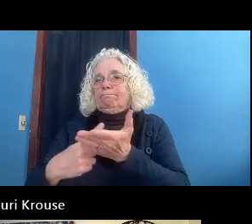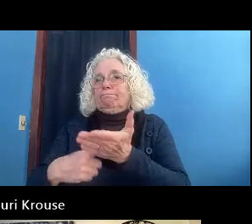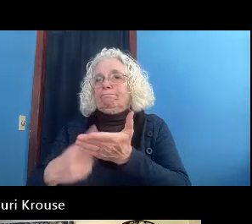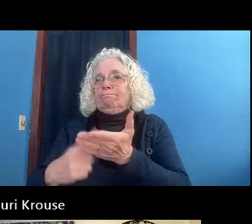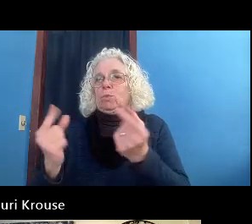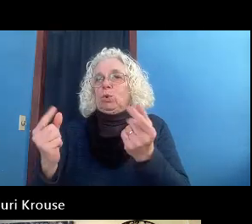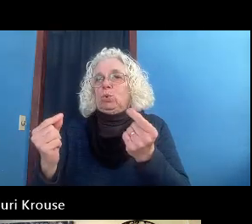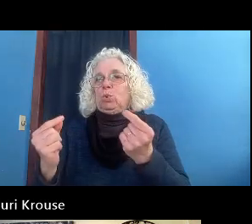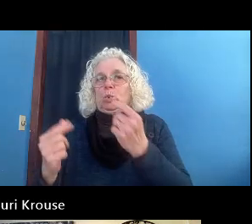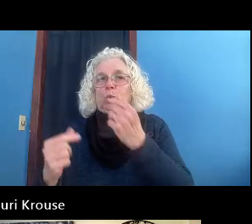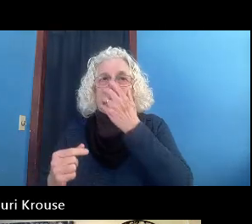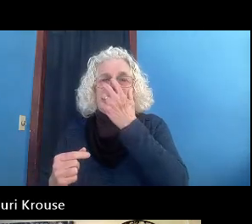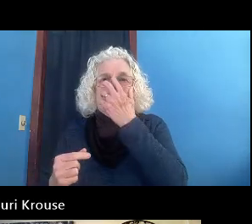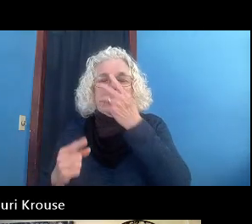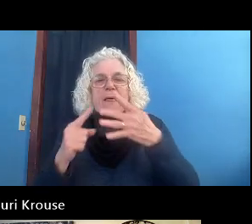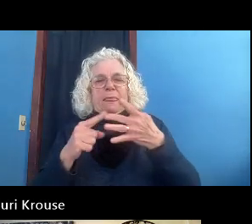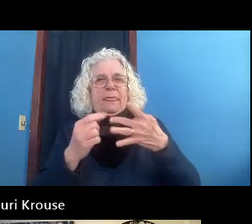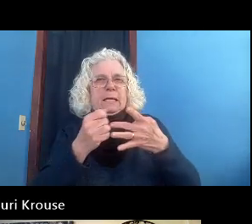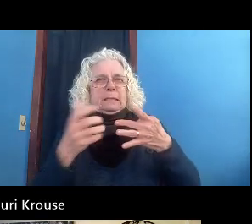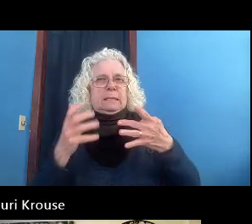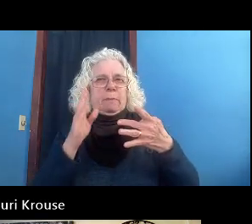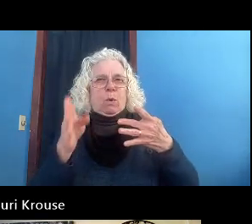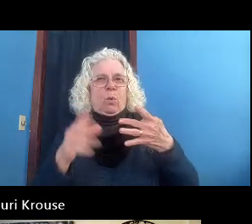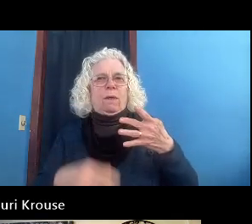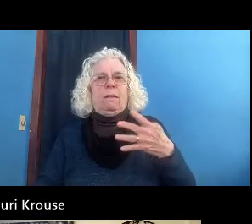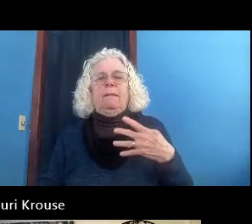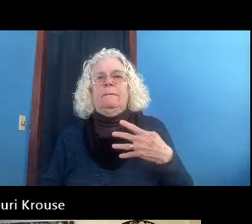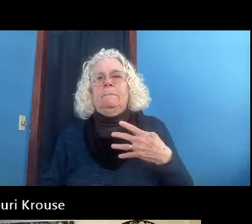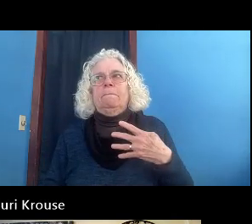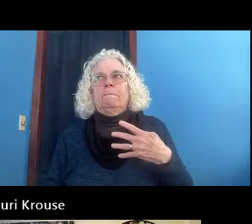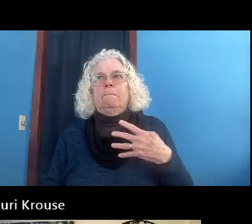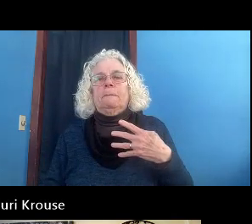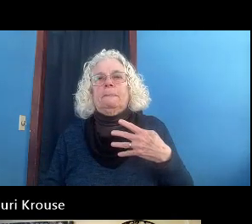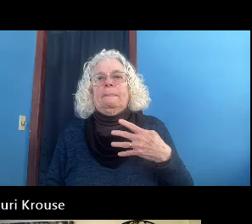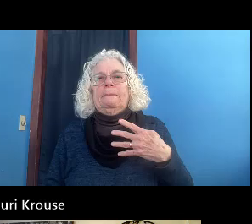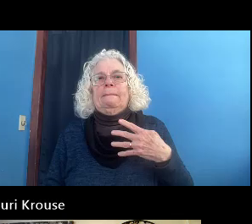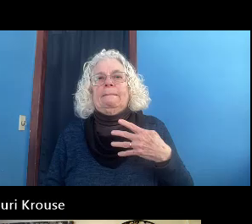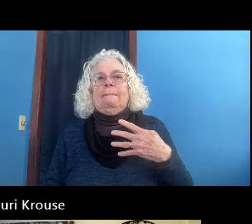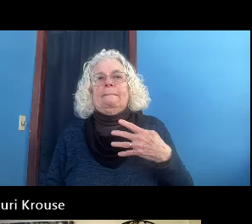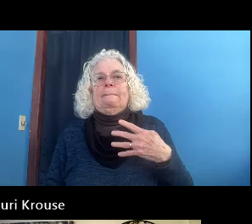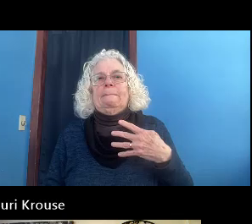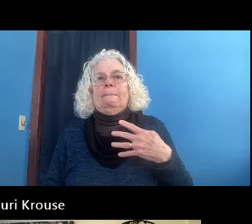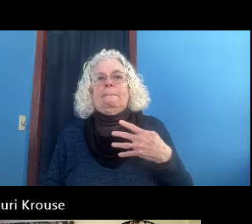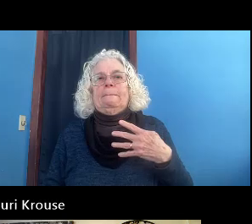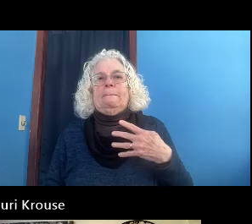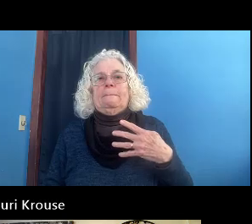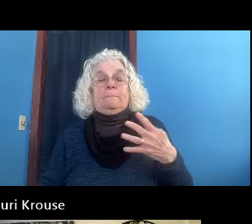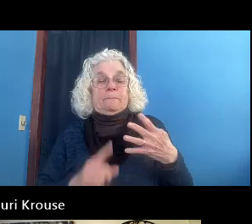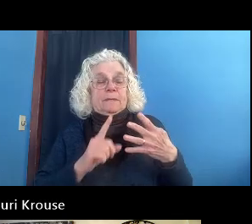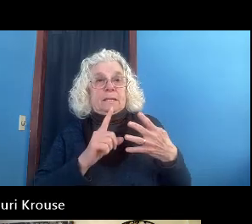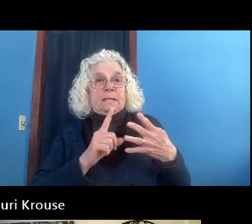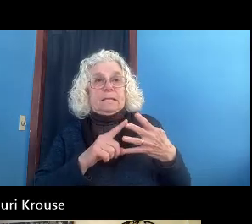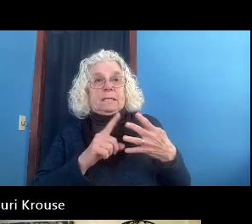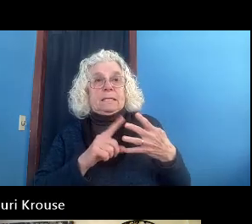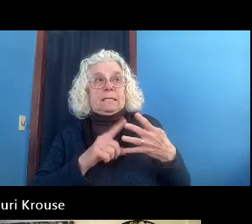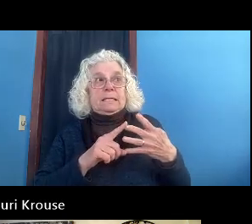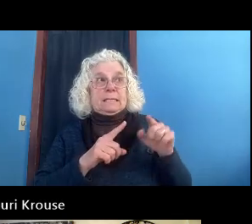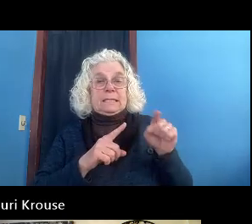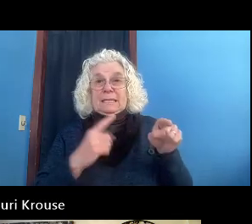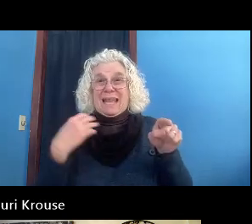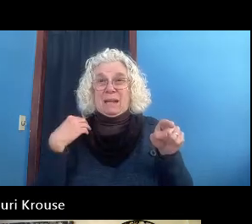go way more into detail about that later on in the show. But really what happens here, like like I said, as an employer, if they're uncertain